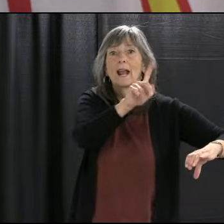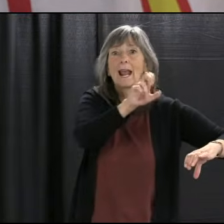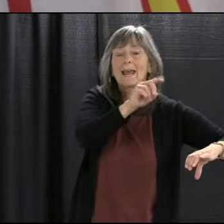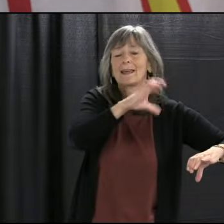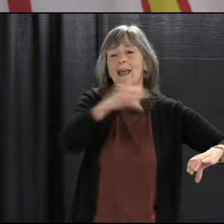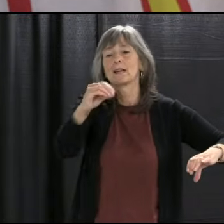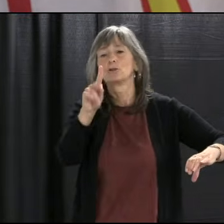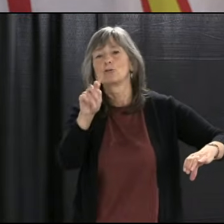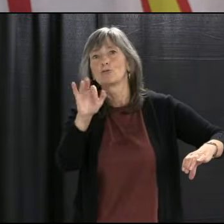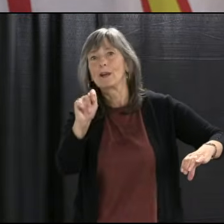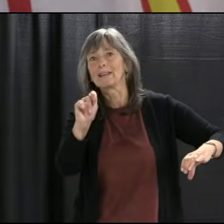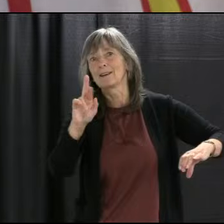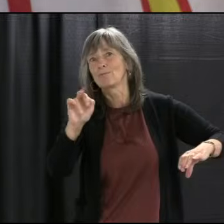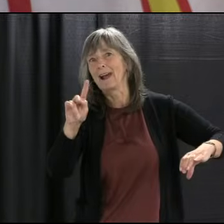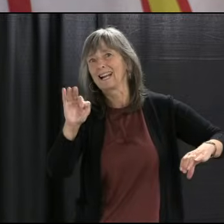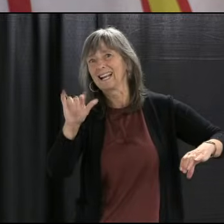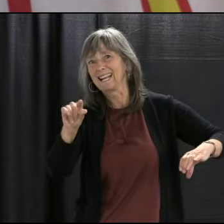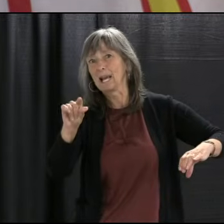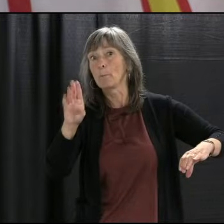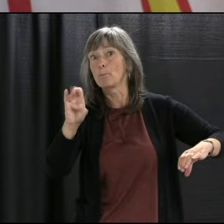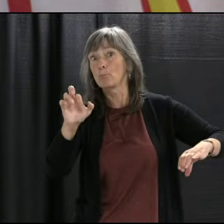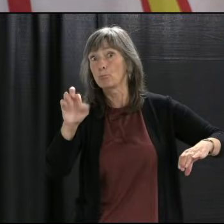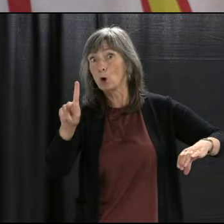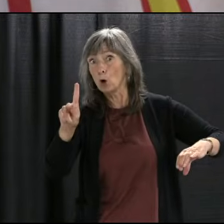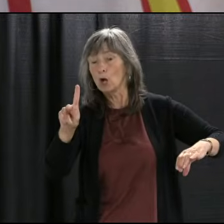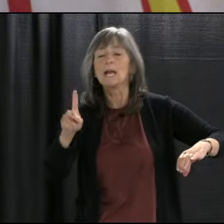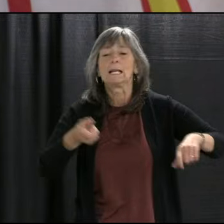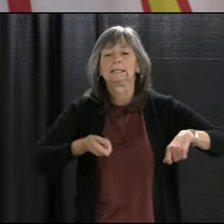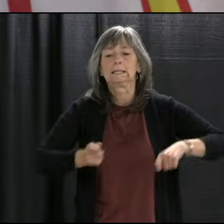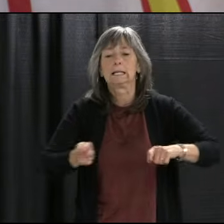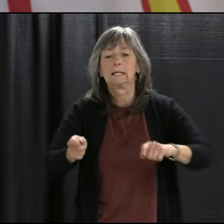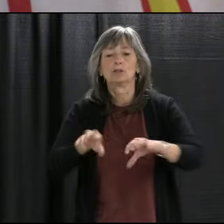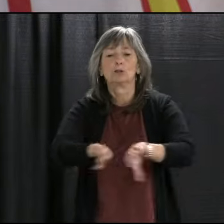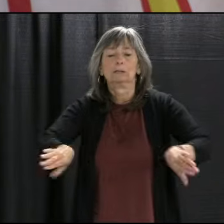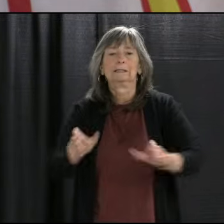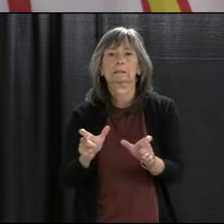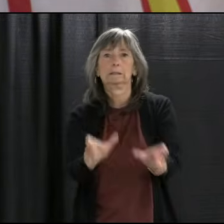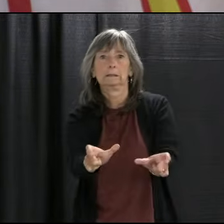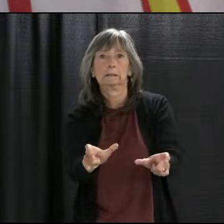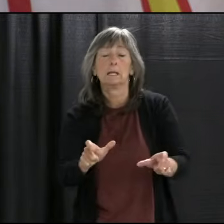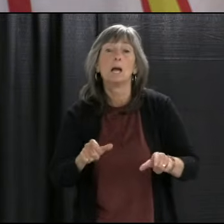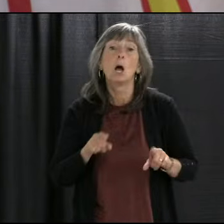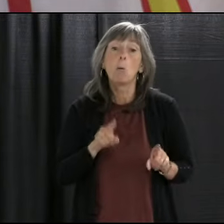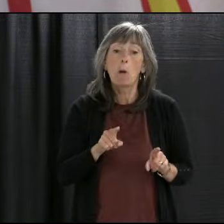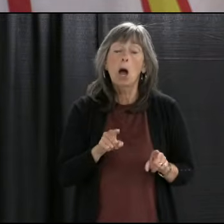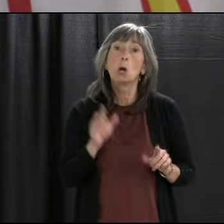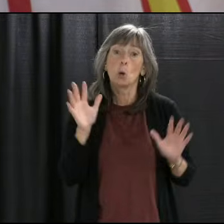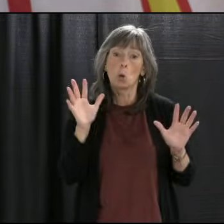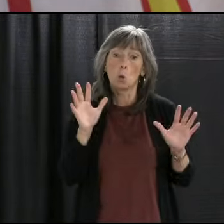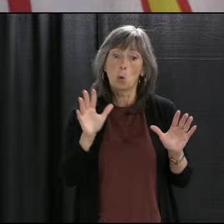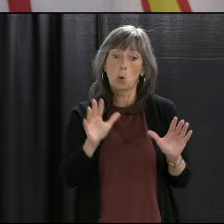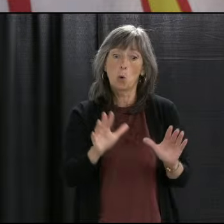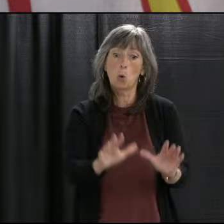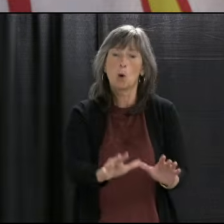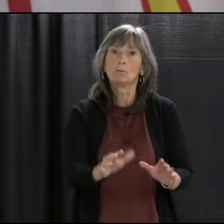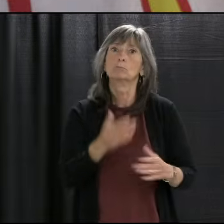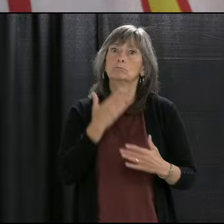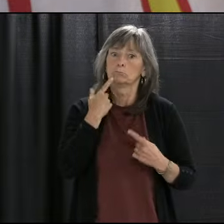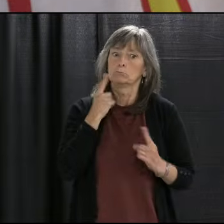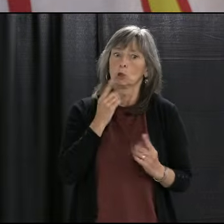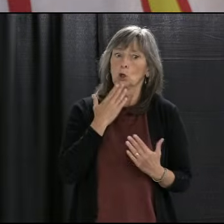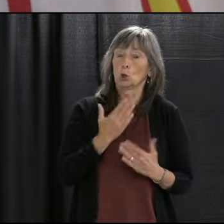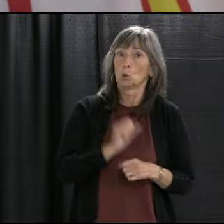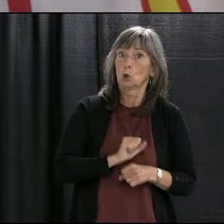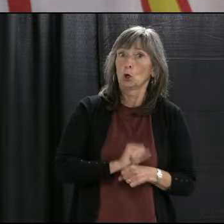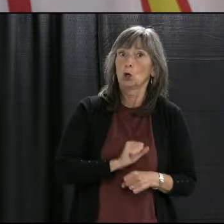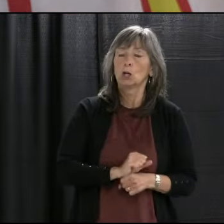Brook. The good news on this fire, it is better than we expected yesterday due to the incredible suppression efforts by the firefighters. We thought it might have